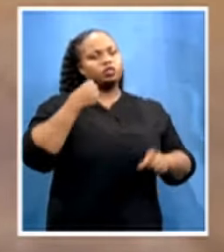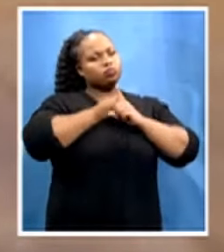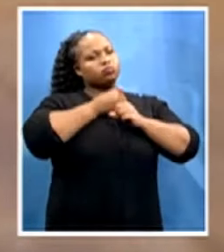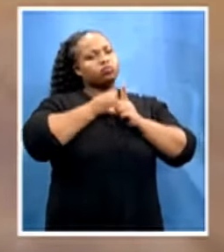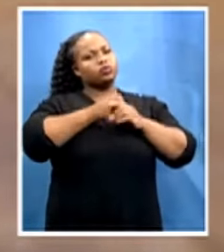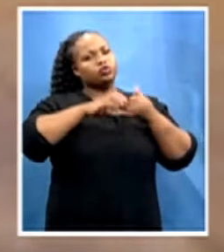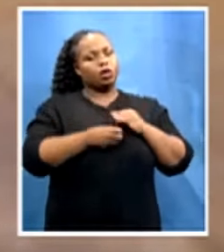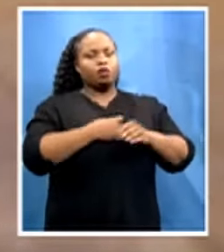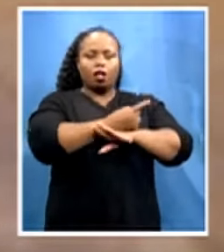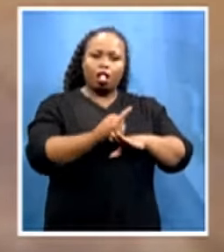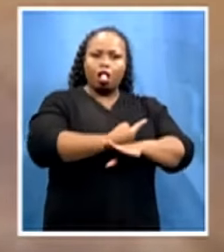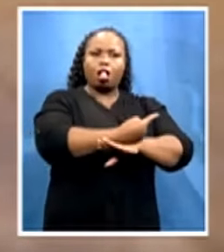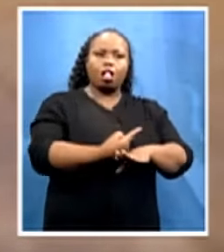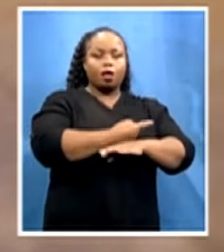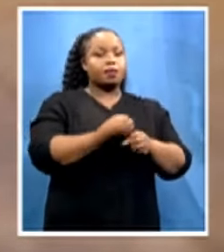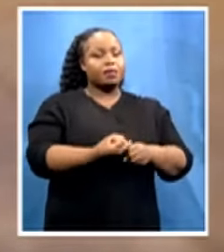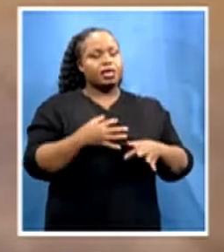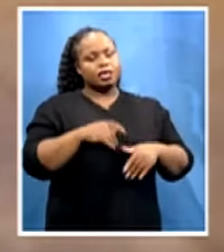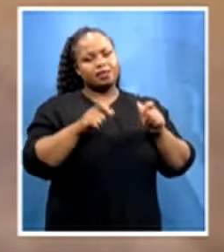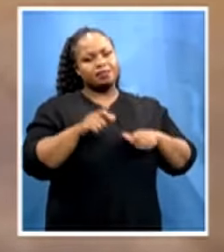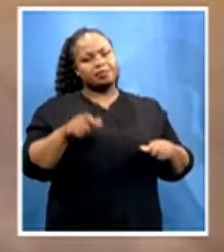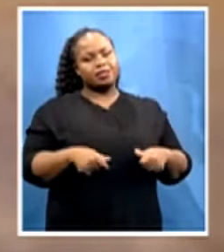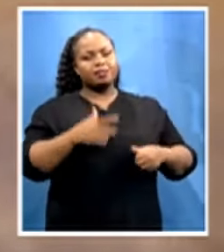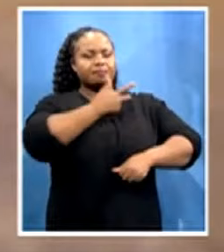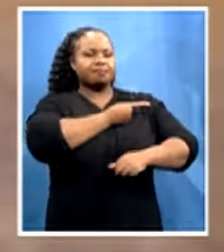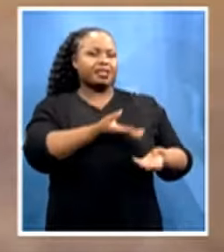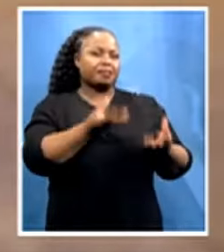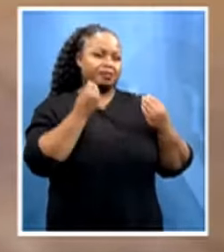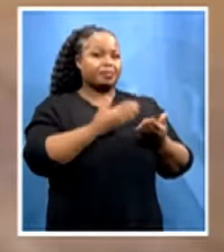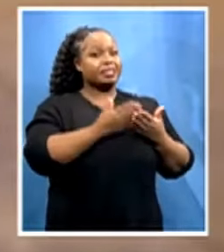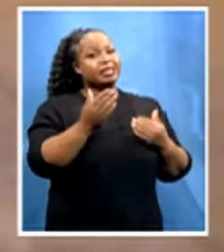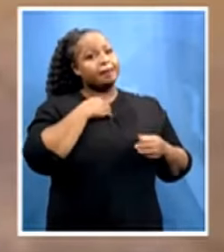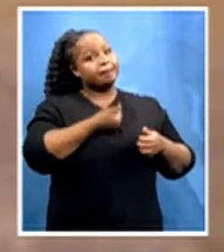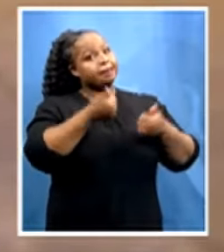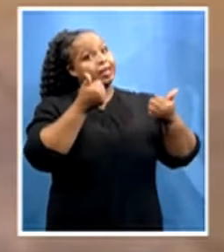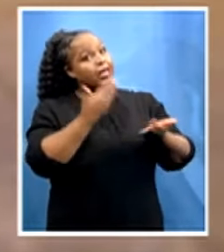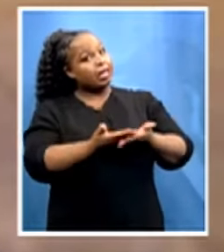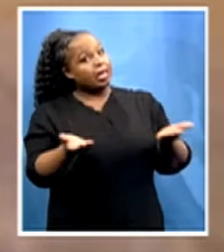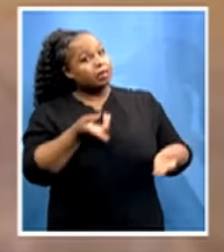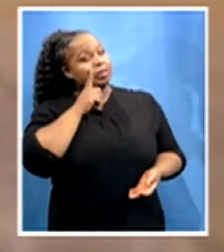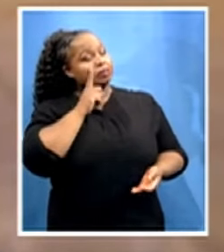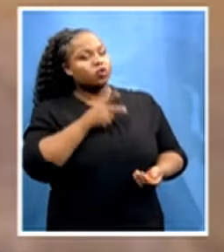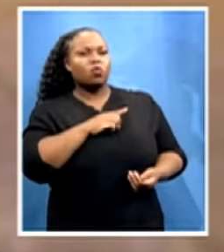done, but unfortunately we may need to turn some people away. There just are so many vaccines for us here.